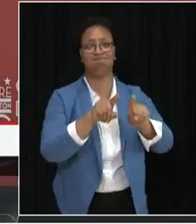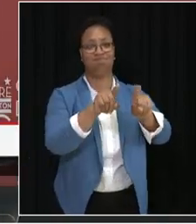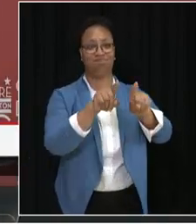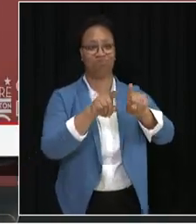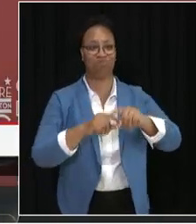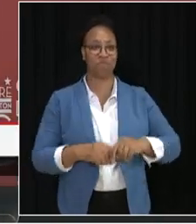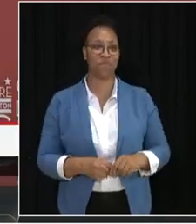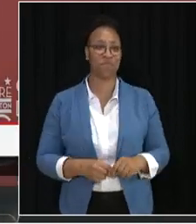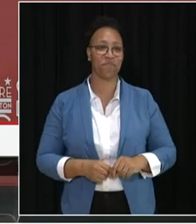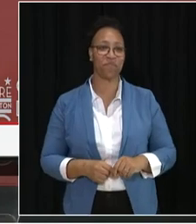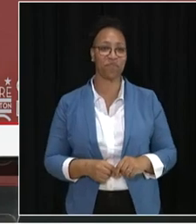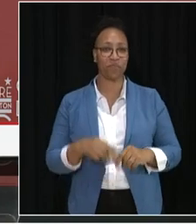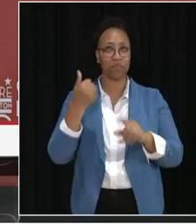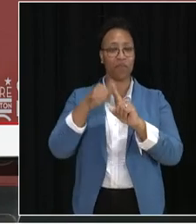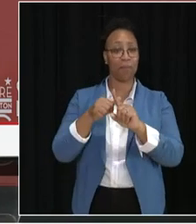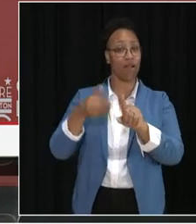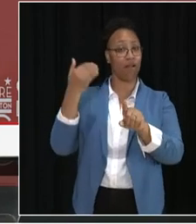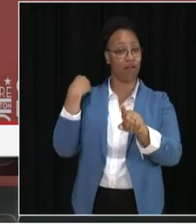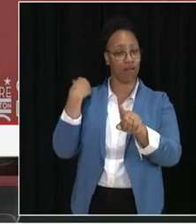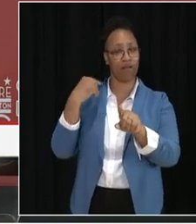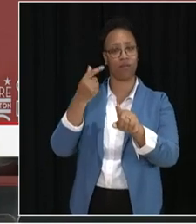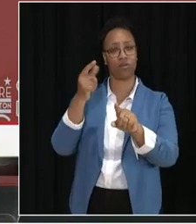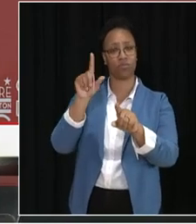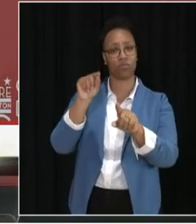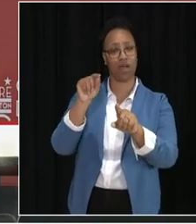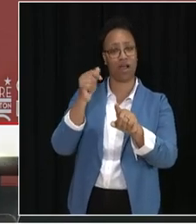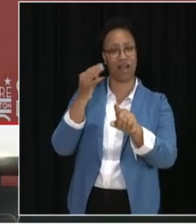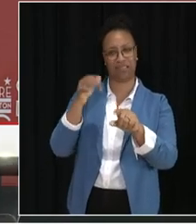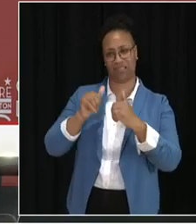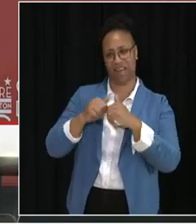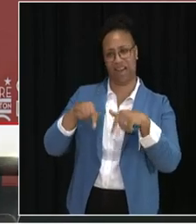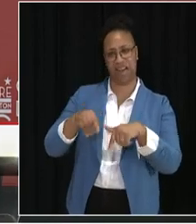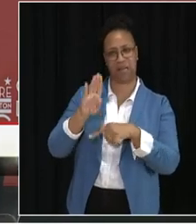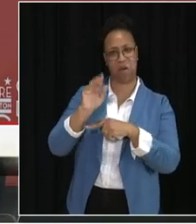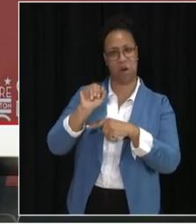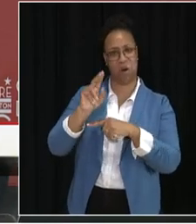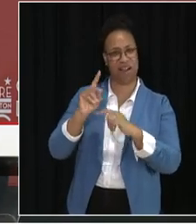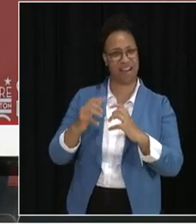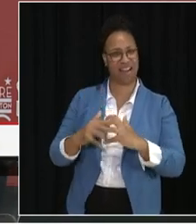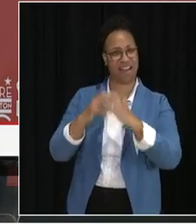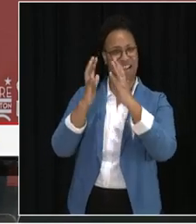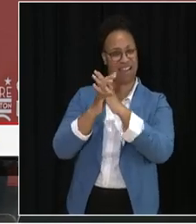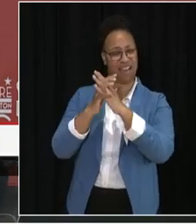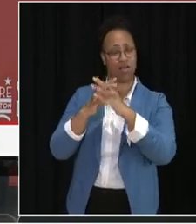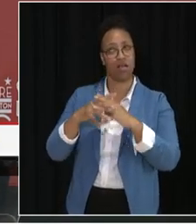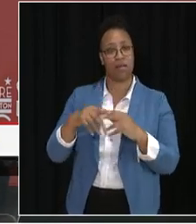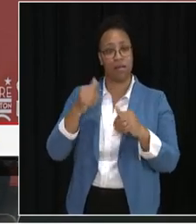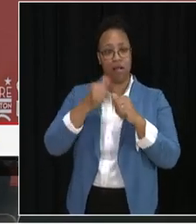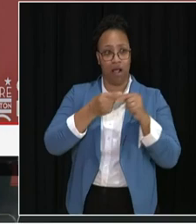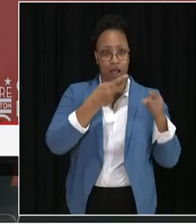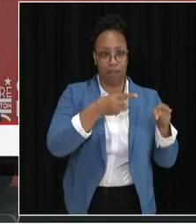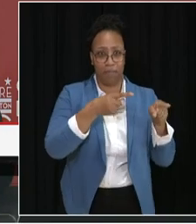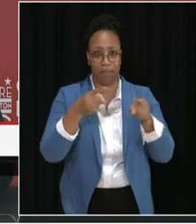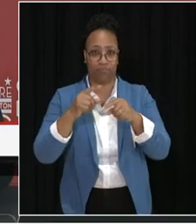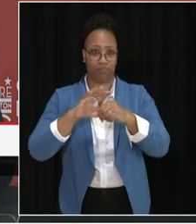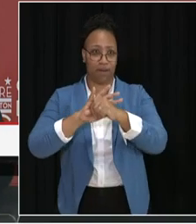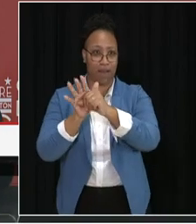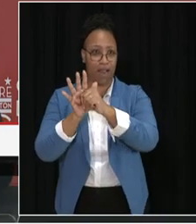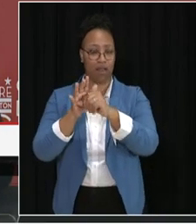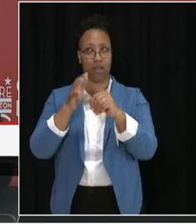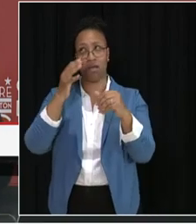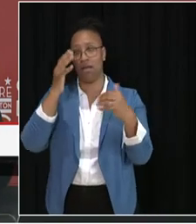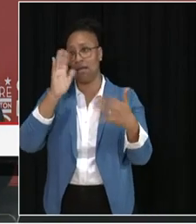then. And we know, especially our young people and our teenagers, were very much affected by